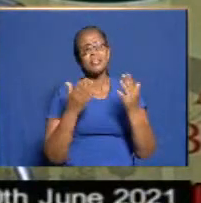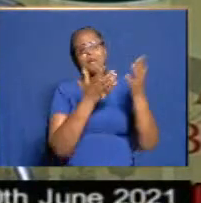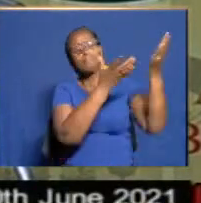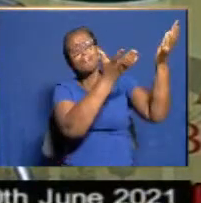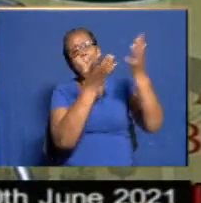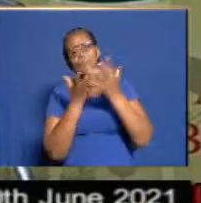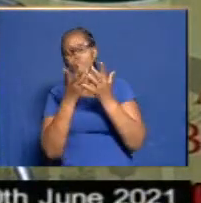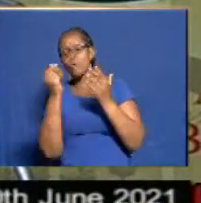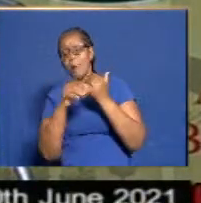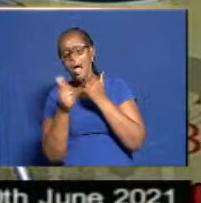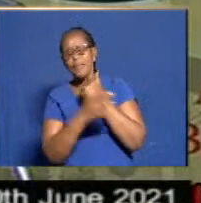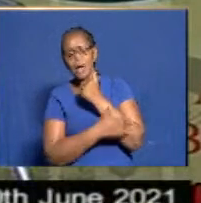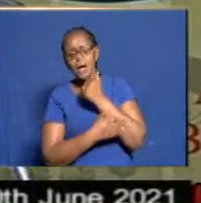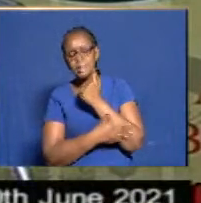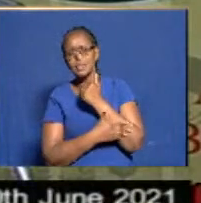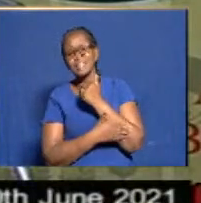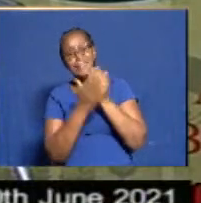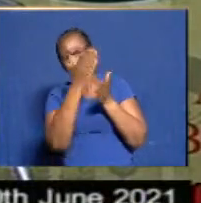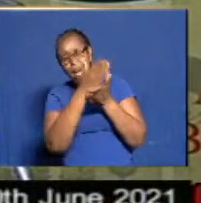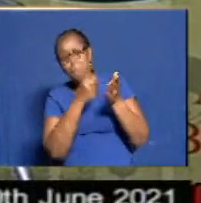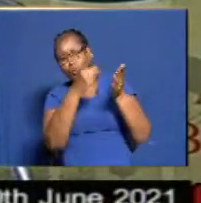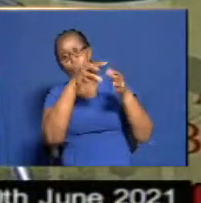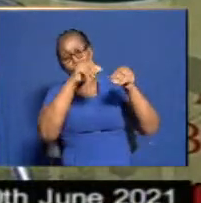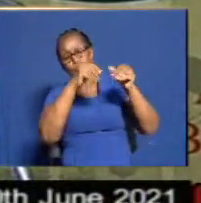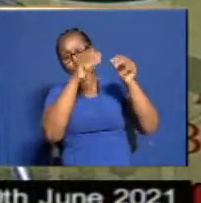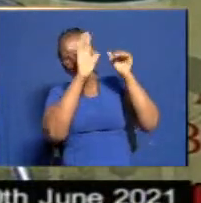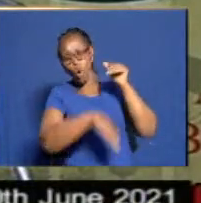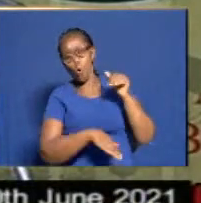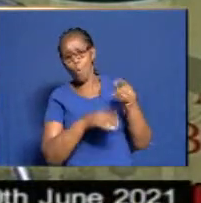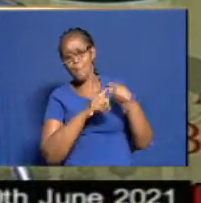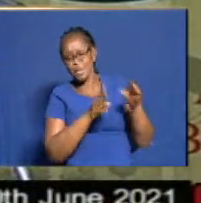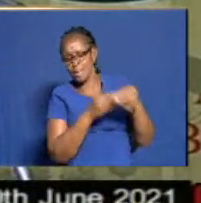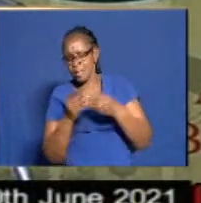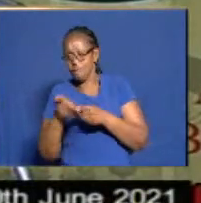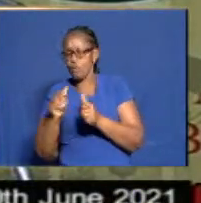of low quality. In this regard, the South African